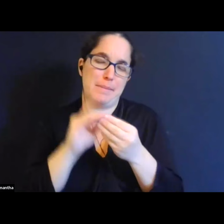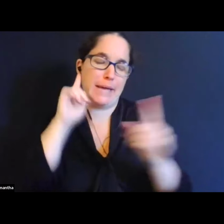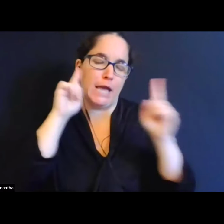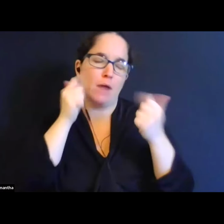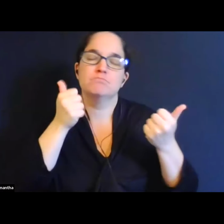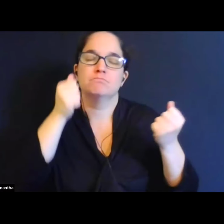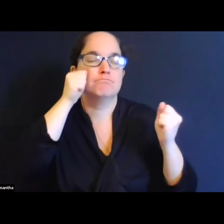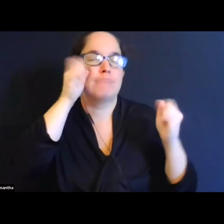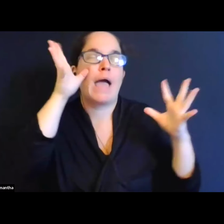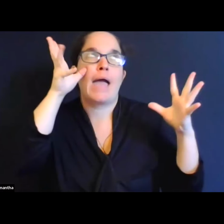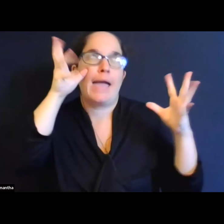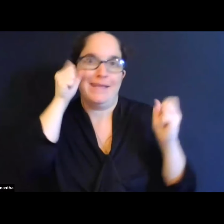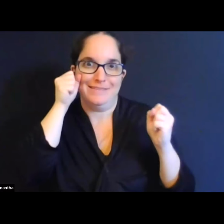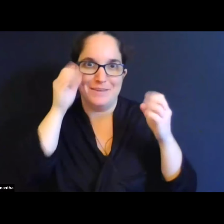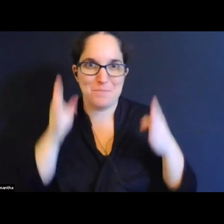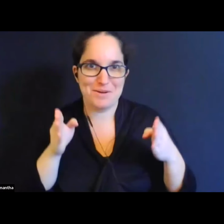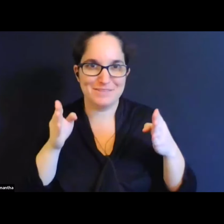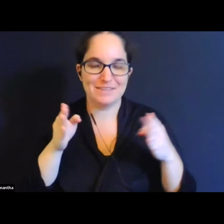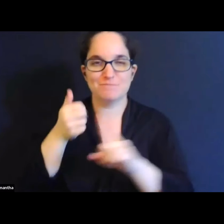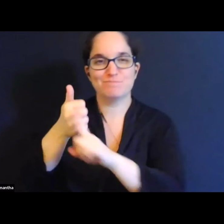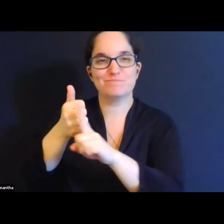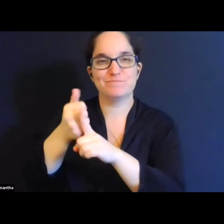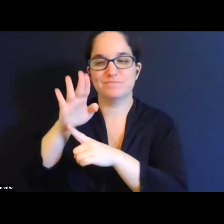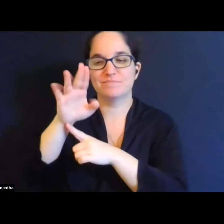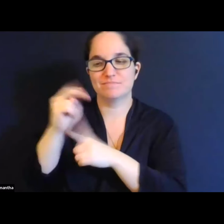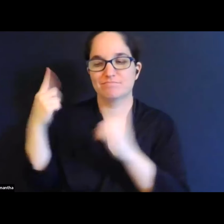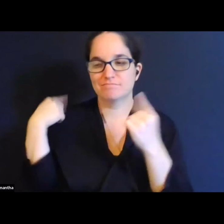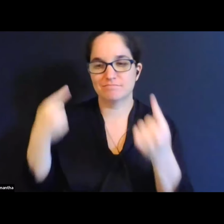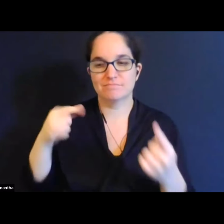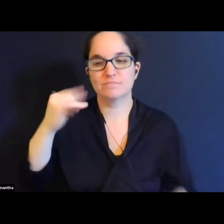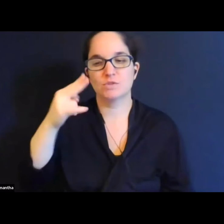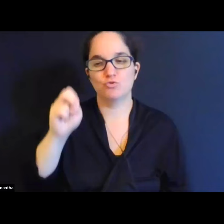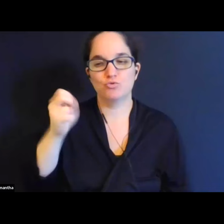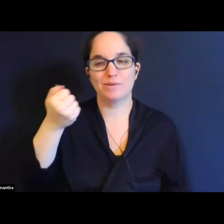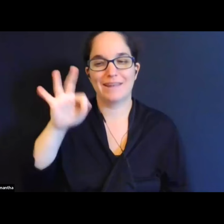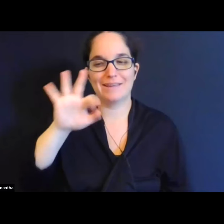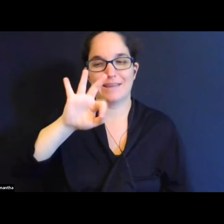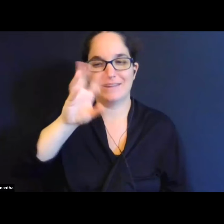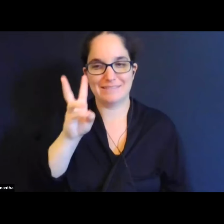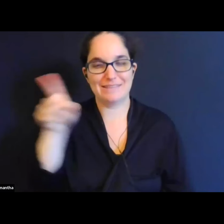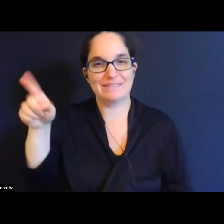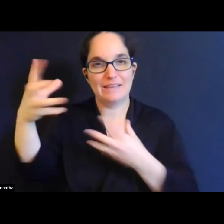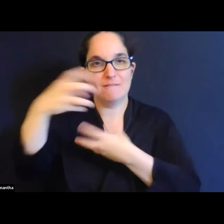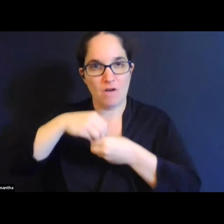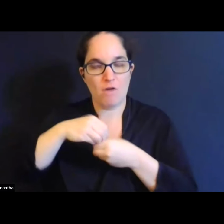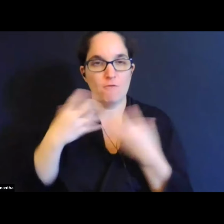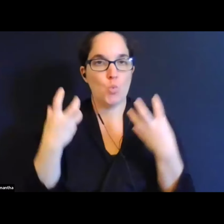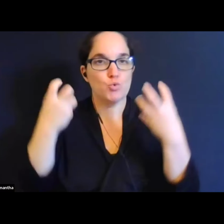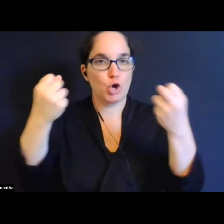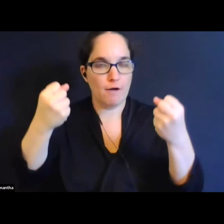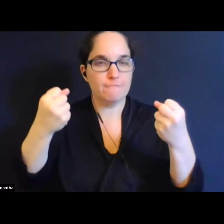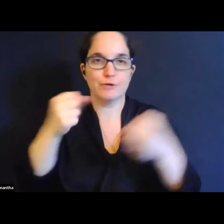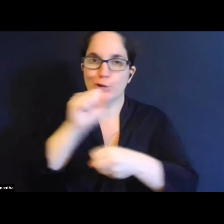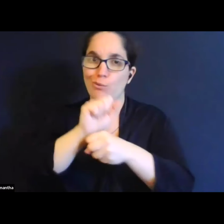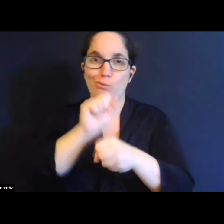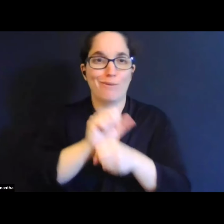speak again. So sober since June of 1996, Ben has been a part of the recovery movement in almost